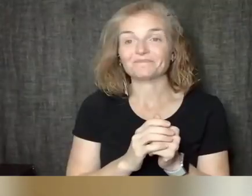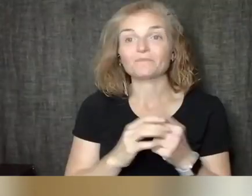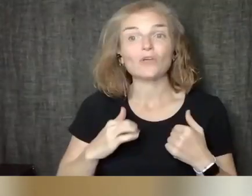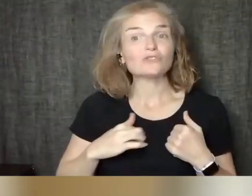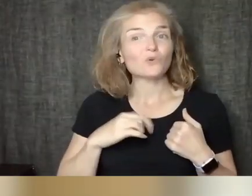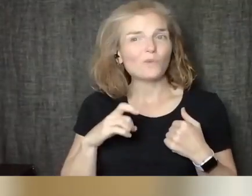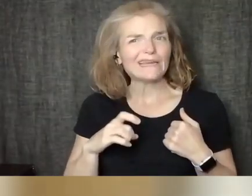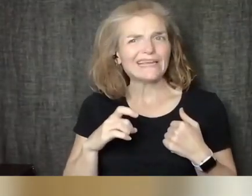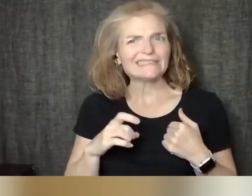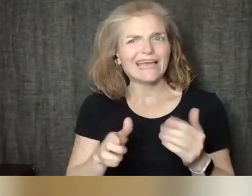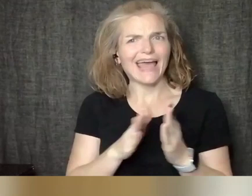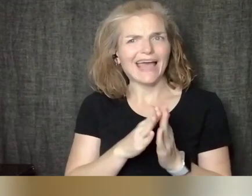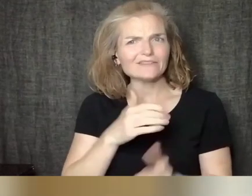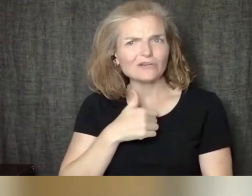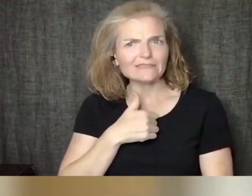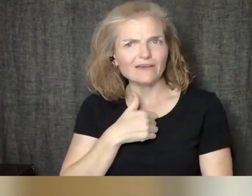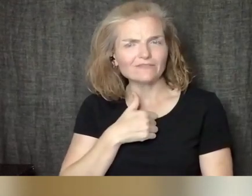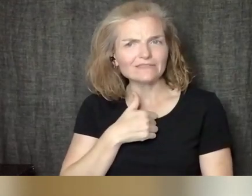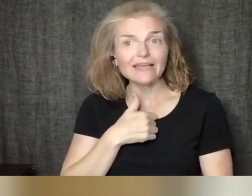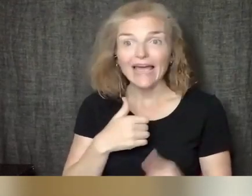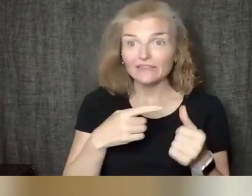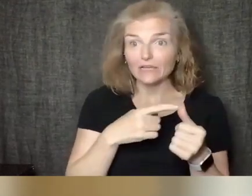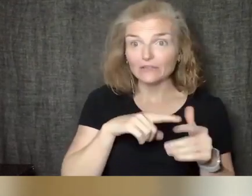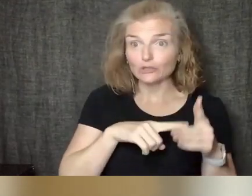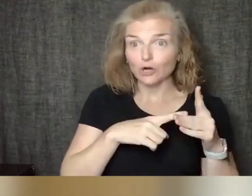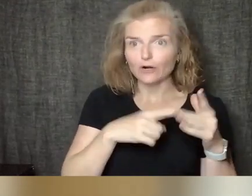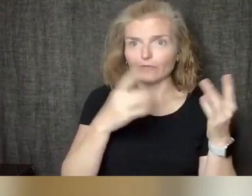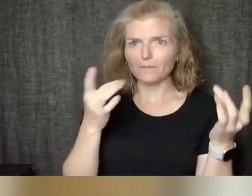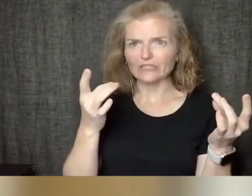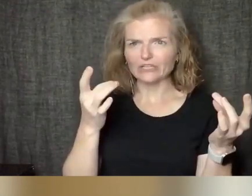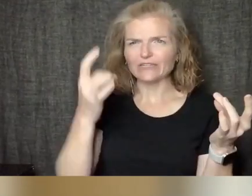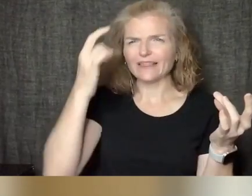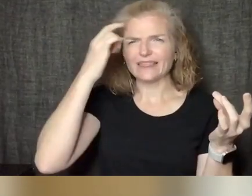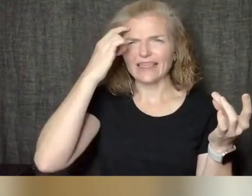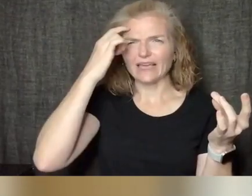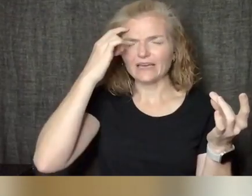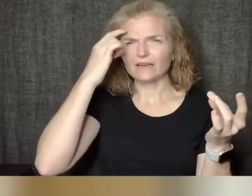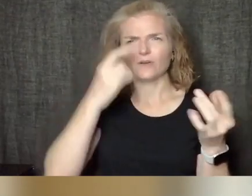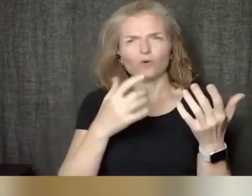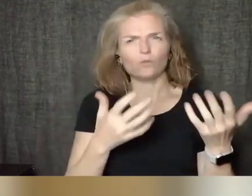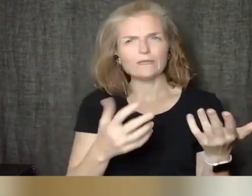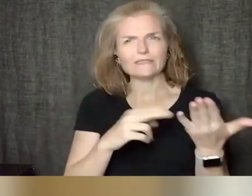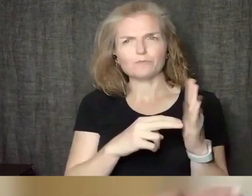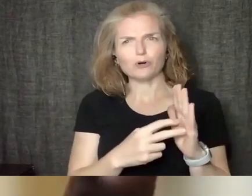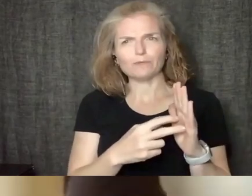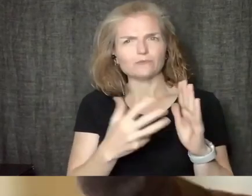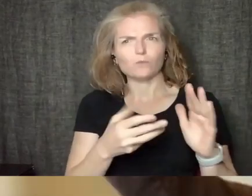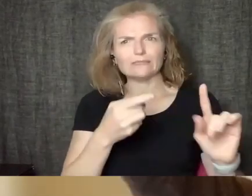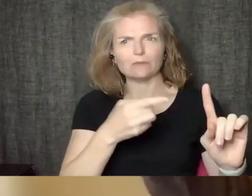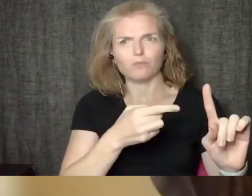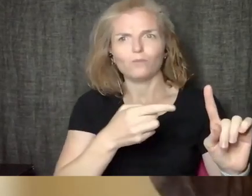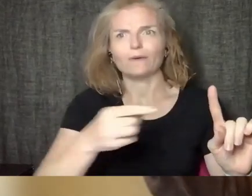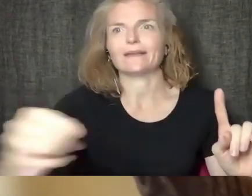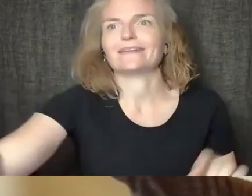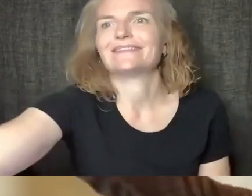at the beginning of each meditation, what is our purpose? Why do we do this? What do we want? And I like to have a